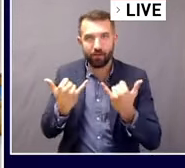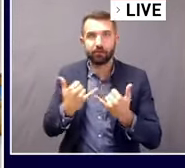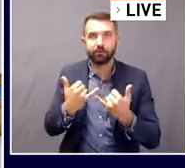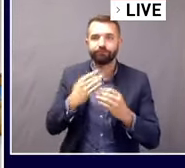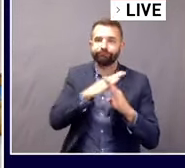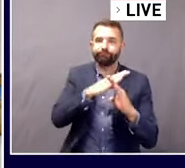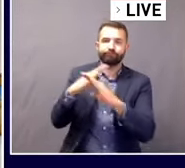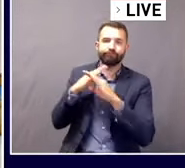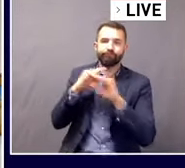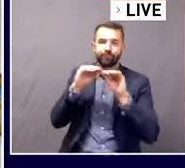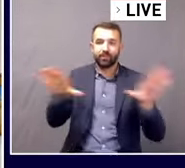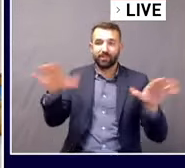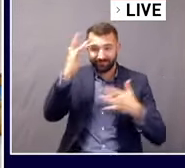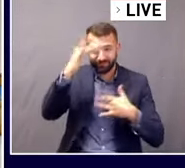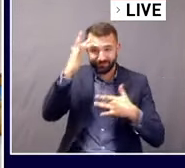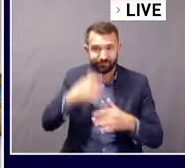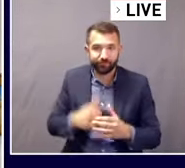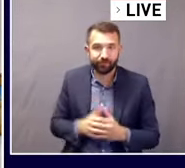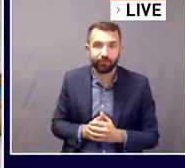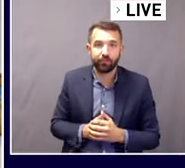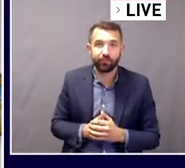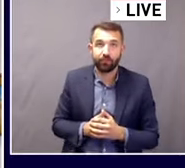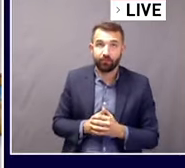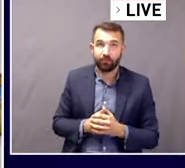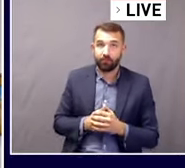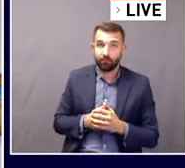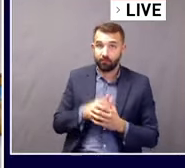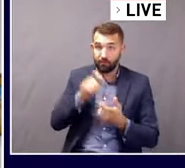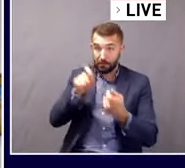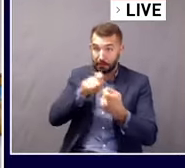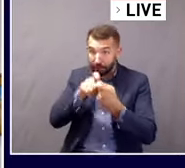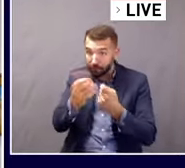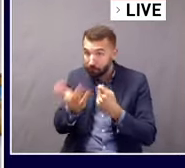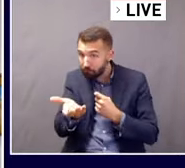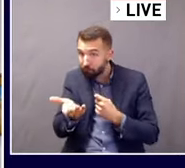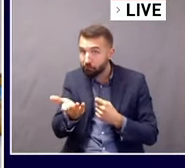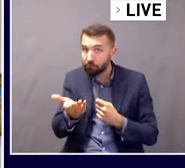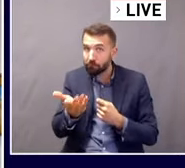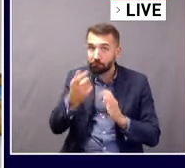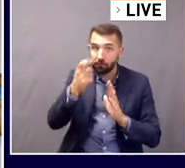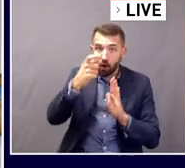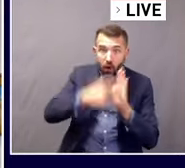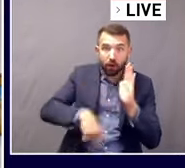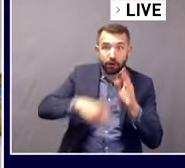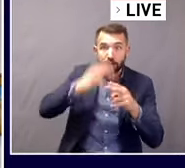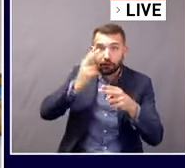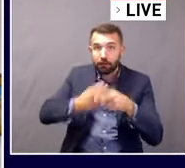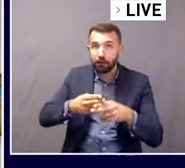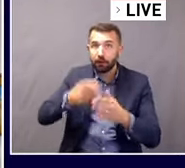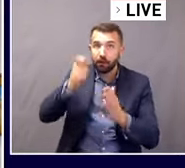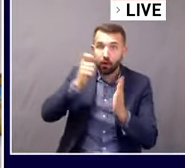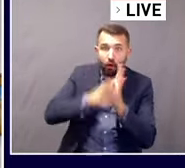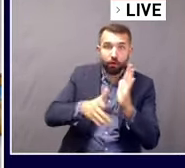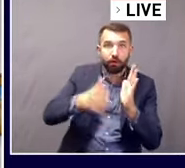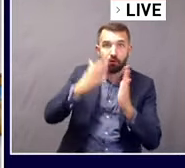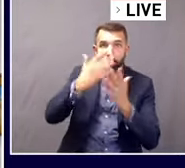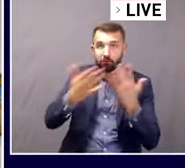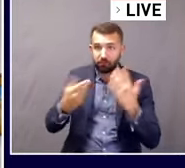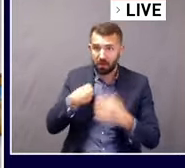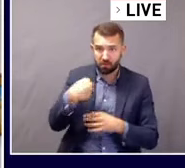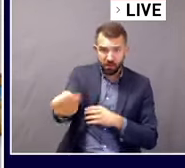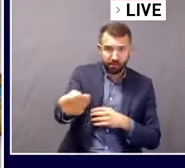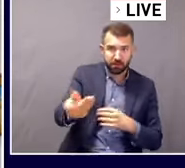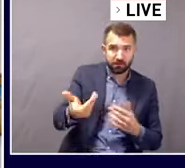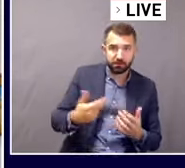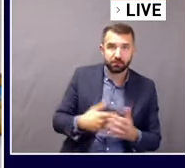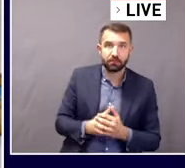And Patty and we can get you the references for those articles, or you can scroll through and find